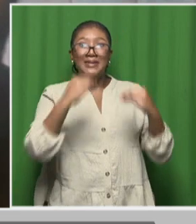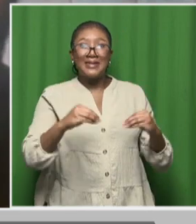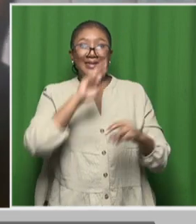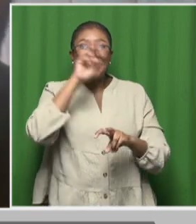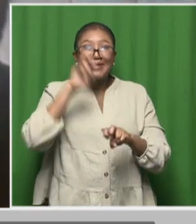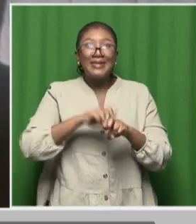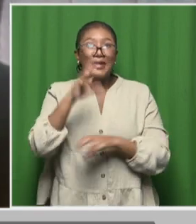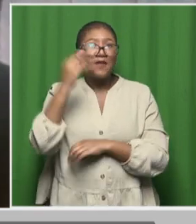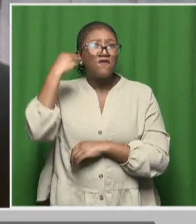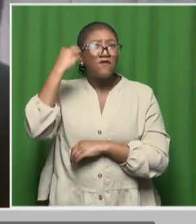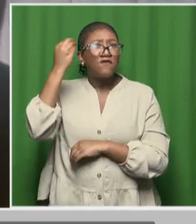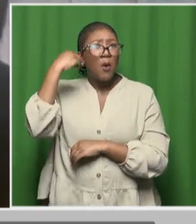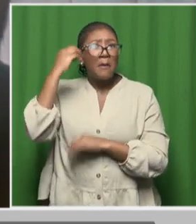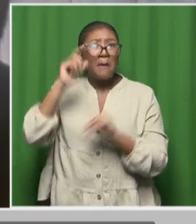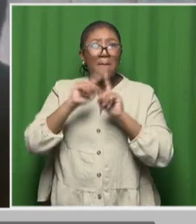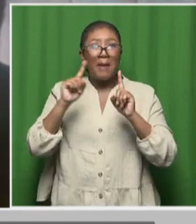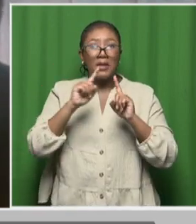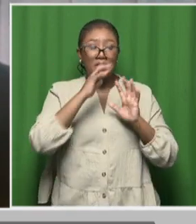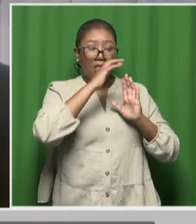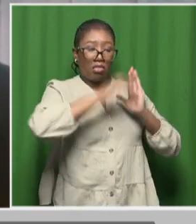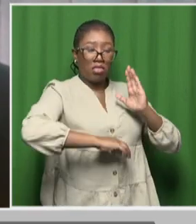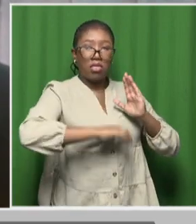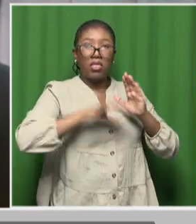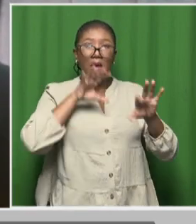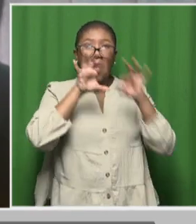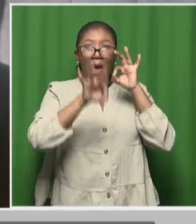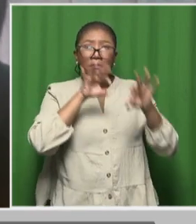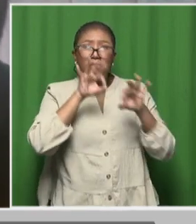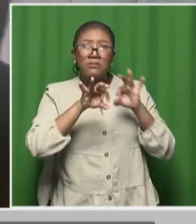skills are required to interpret and leverage this data?